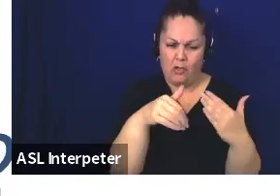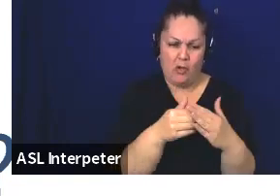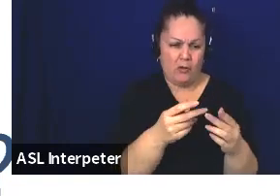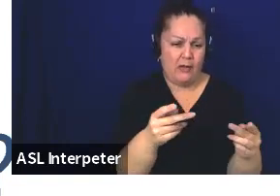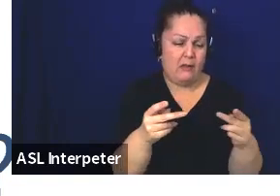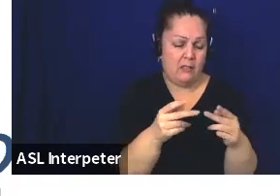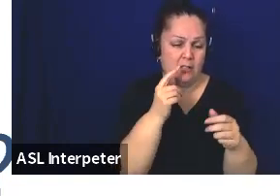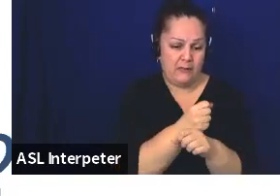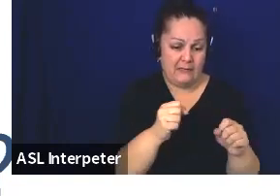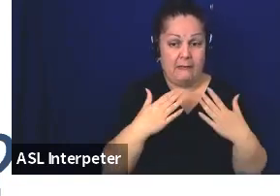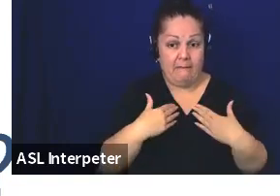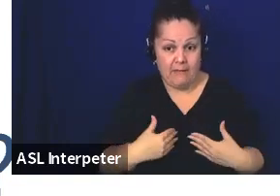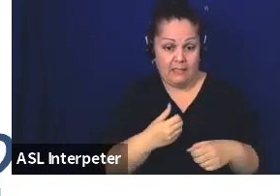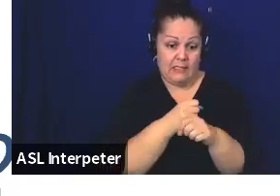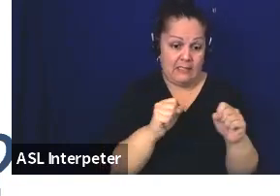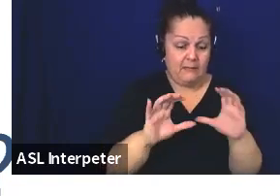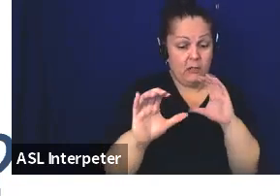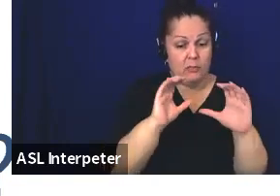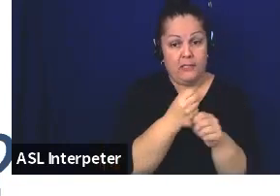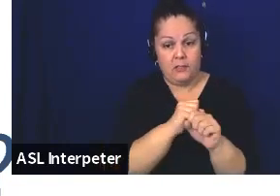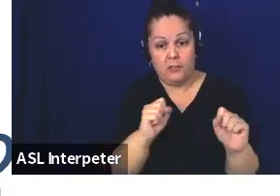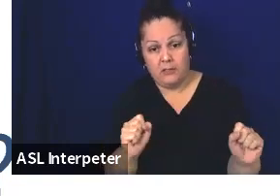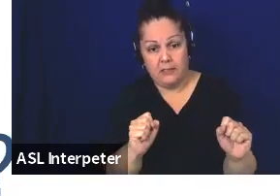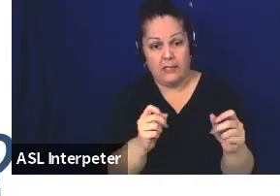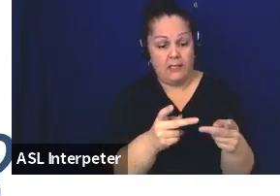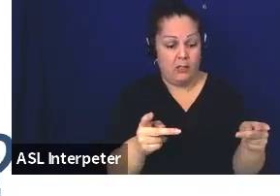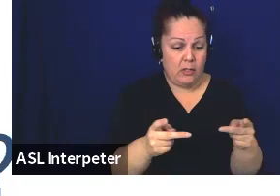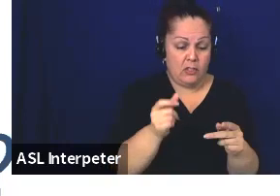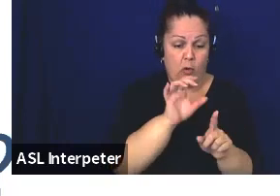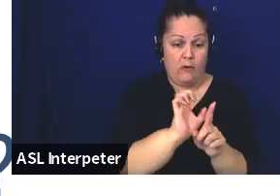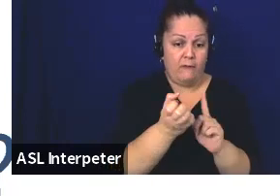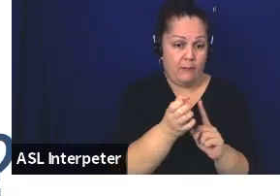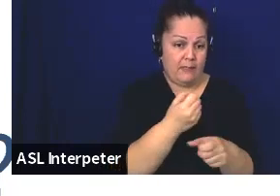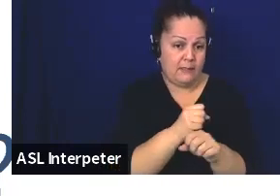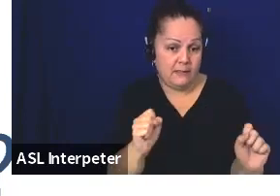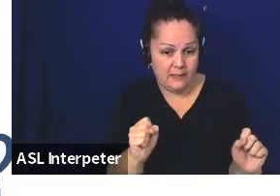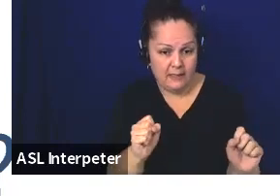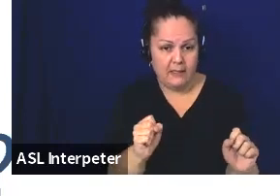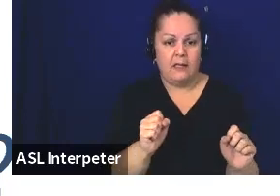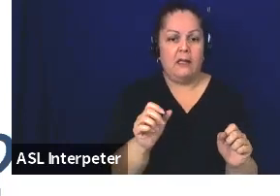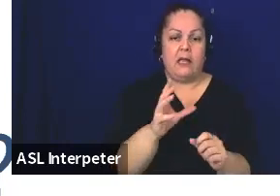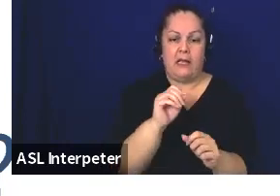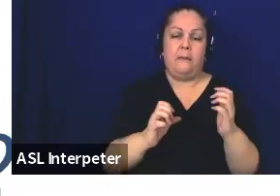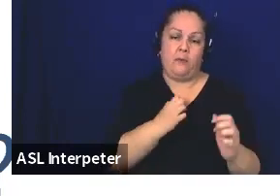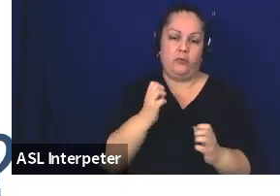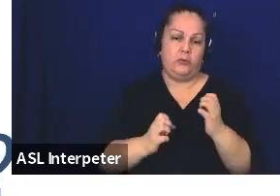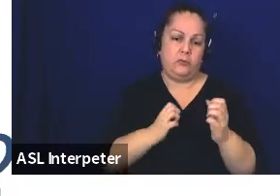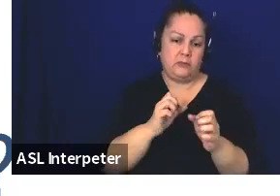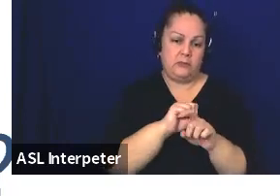This includes physical safety, communication safety, location or environmental safety, and finally, emotional